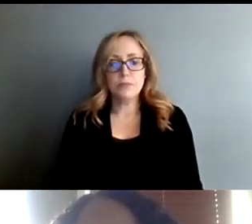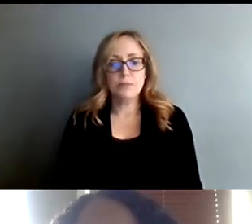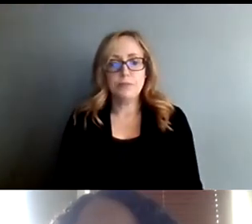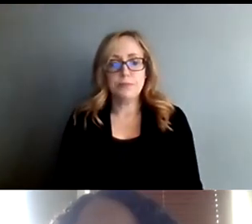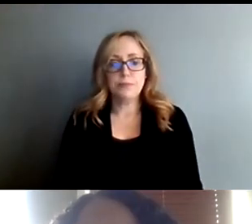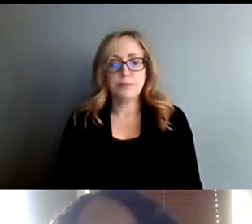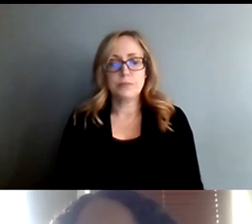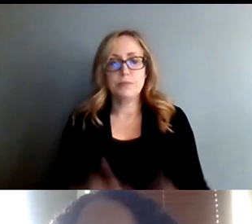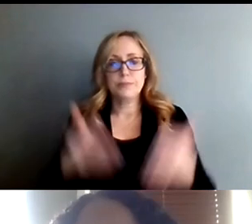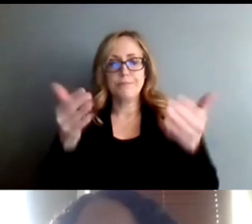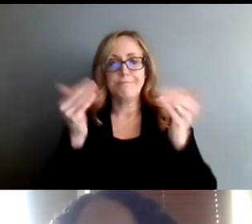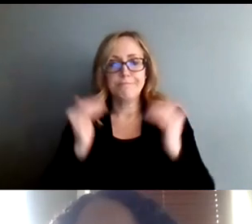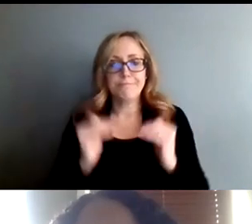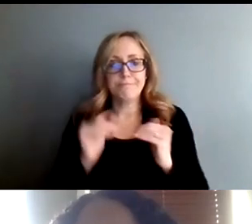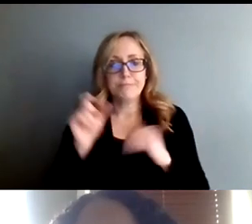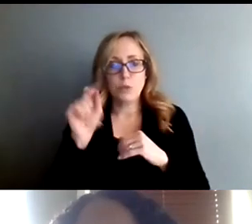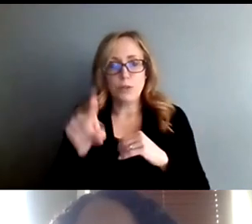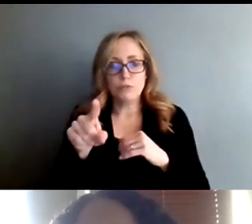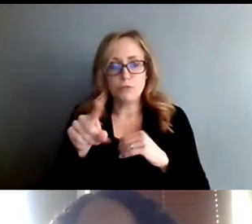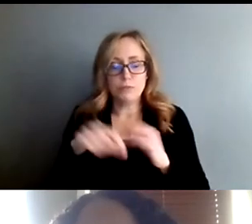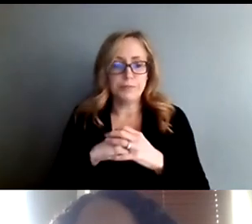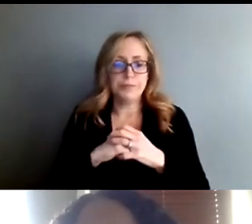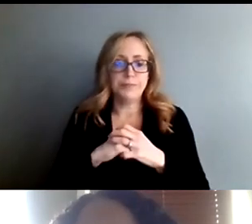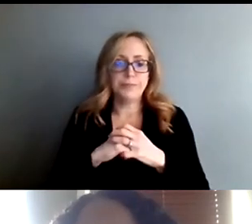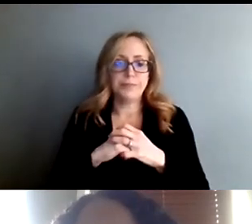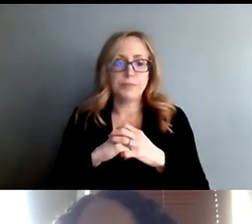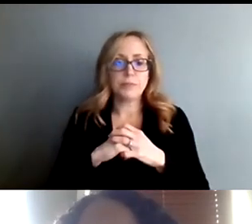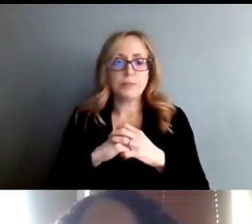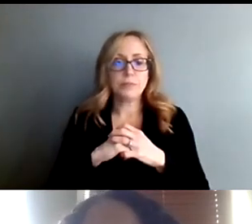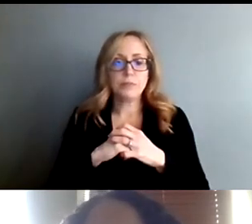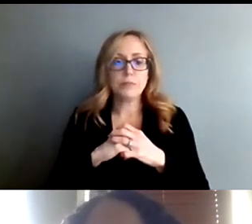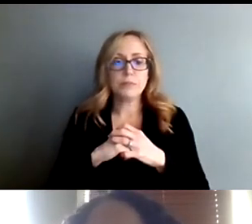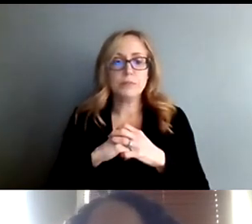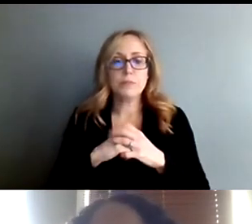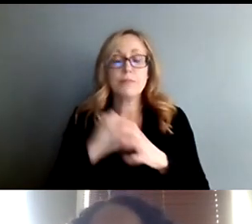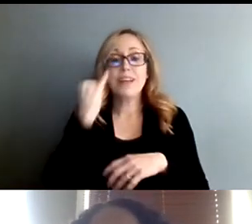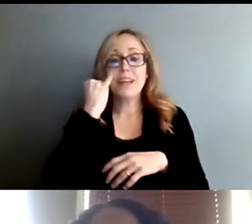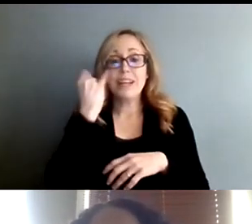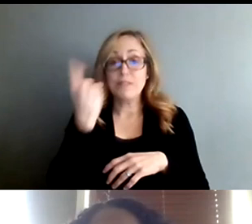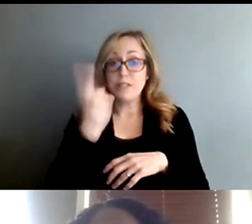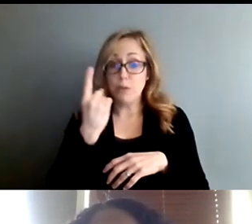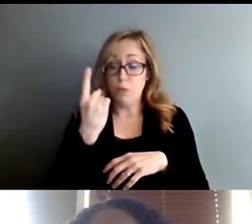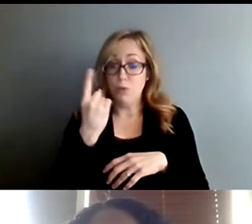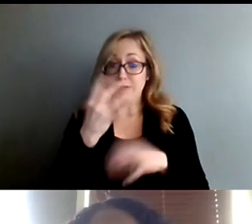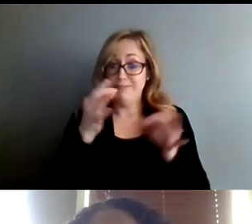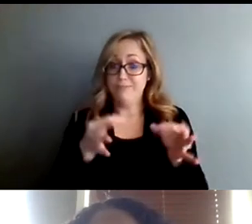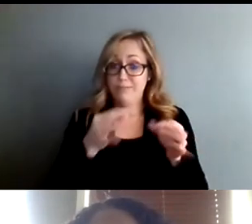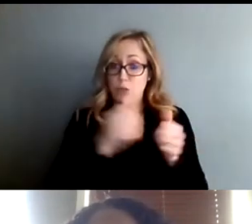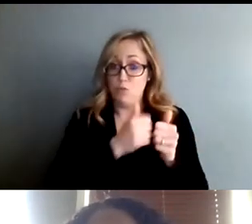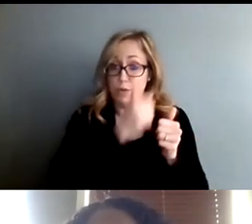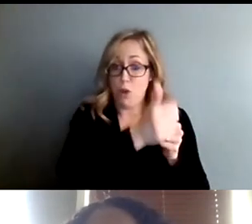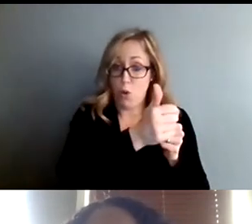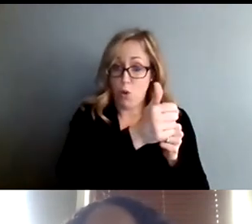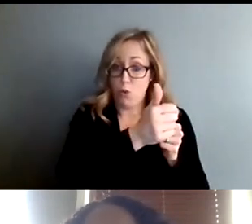We had another question. If somebody stays remote, if a student stays remote, will they continue to have the